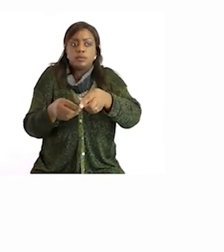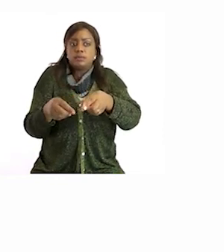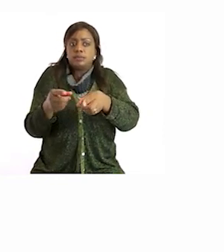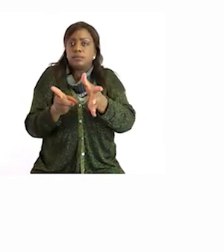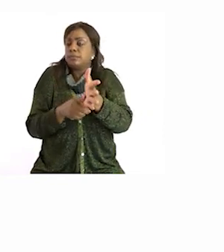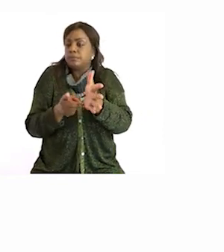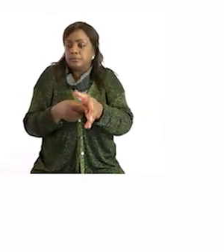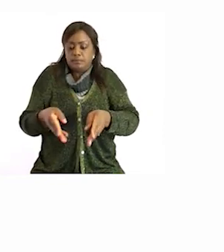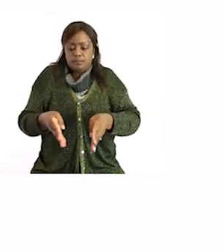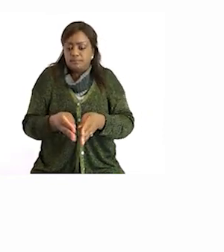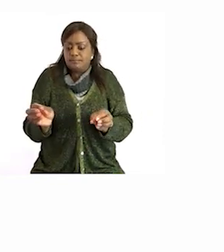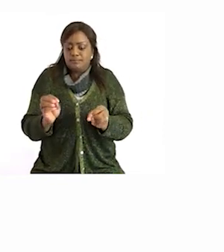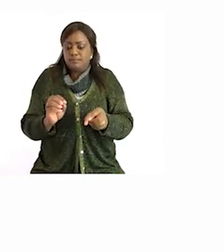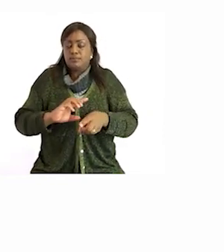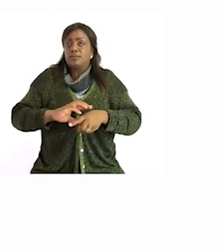reproductive system.